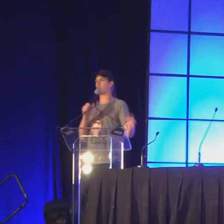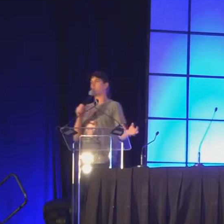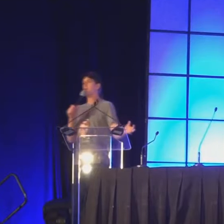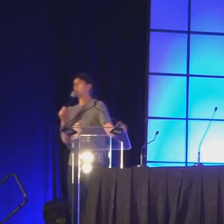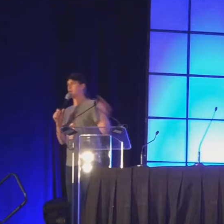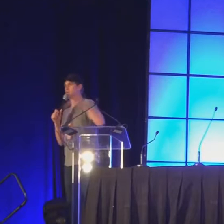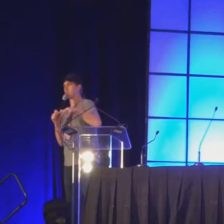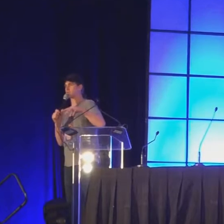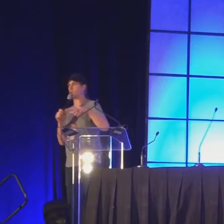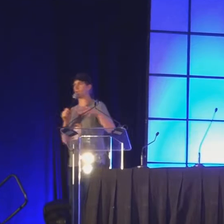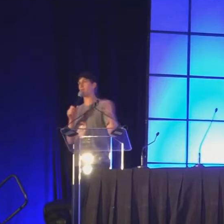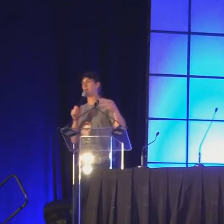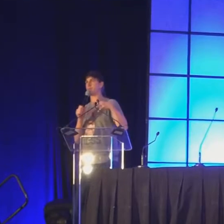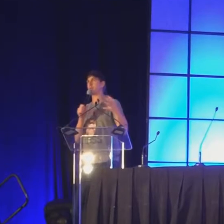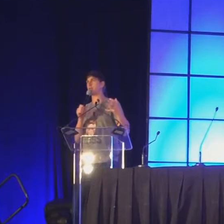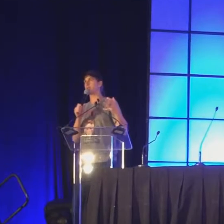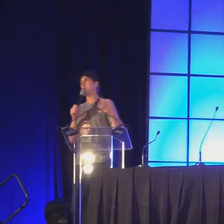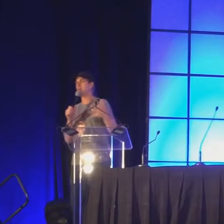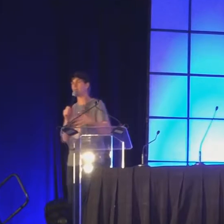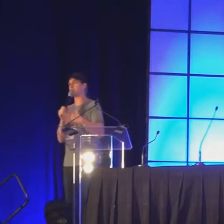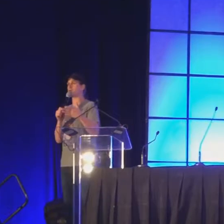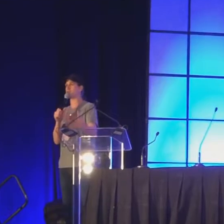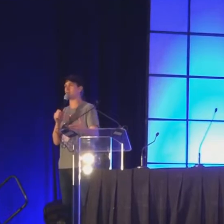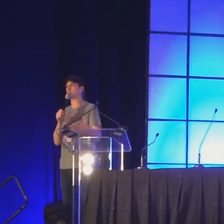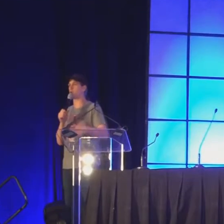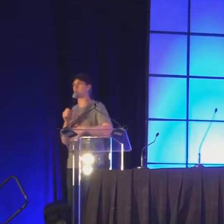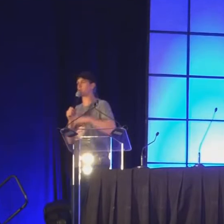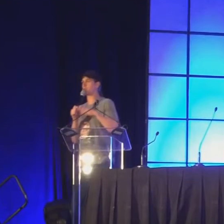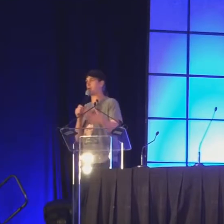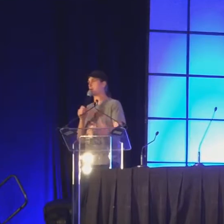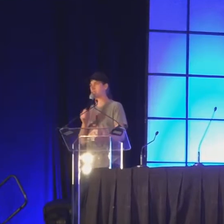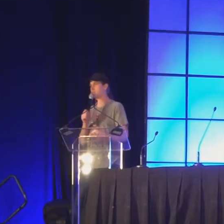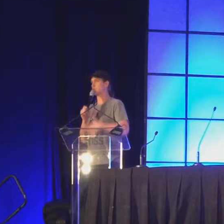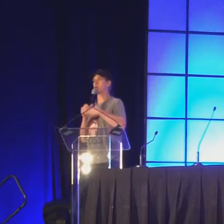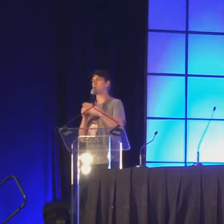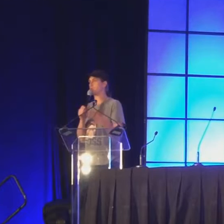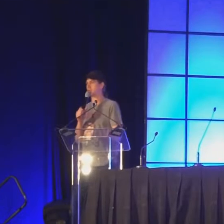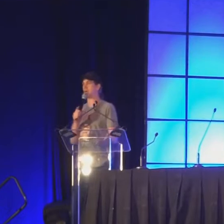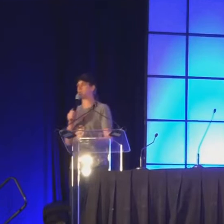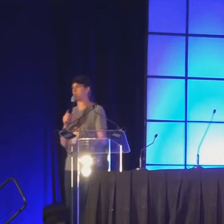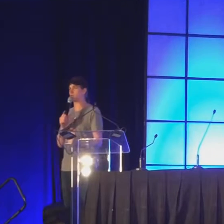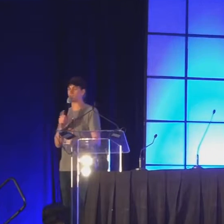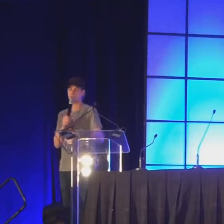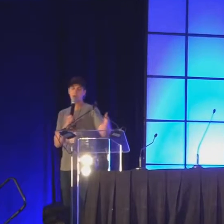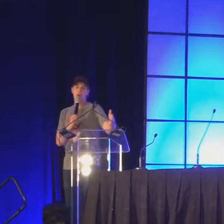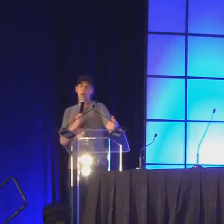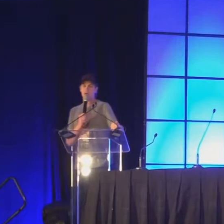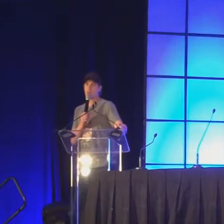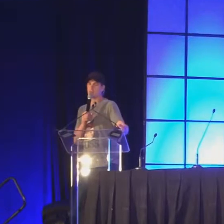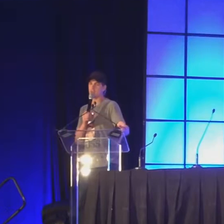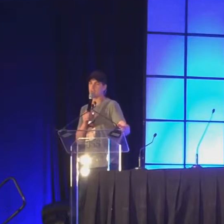movies, Kevin would make me get sober, not make me, but he'd be like, look, if you're not sober, they're not going to insure you, and you're not going to be able to do